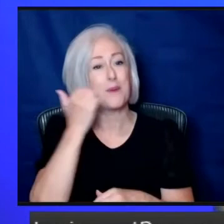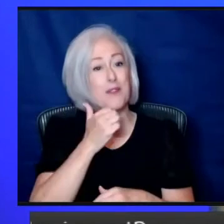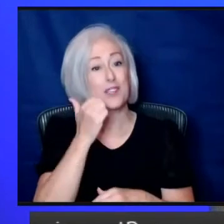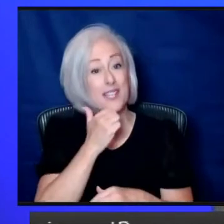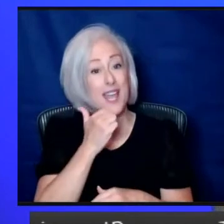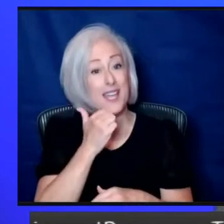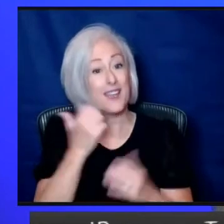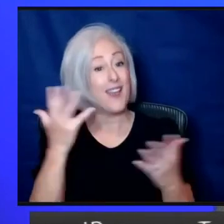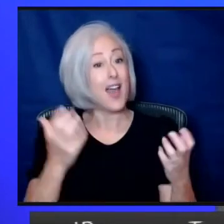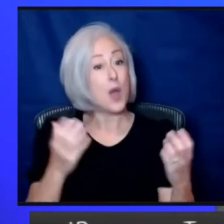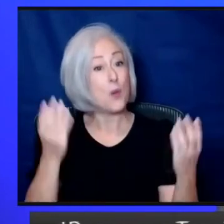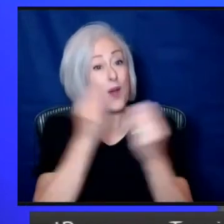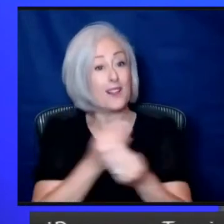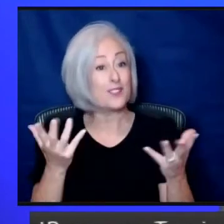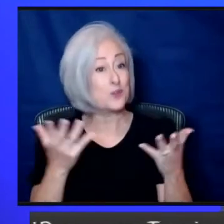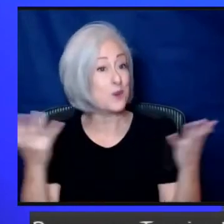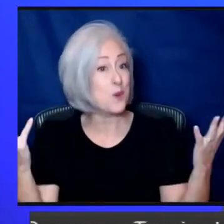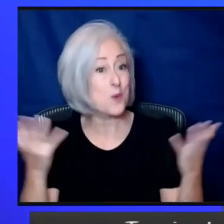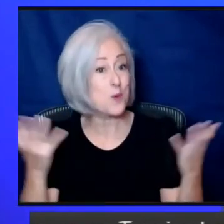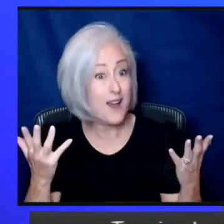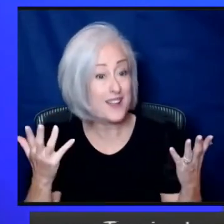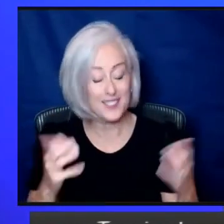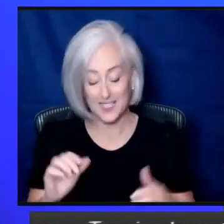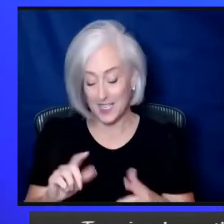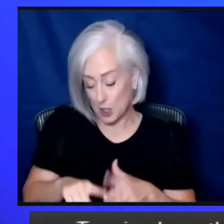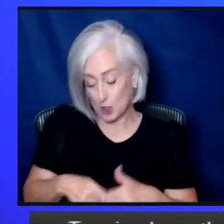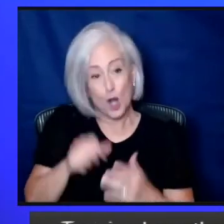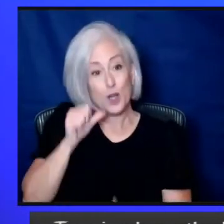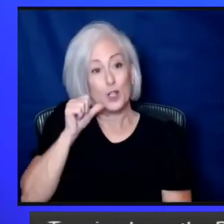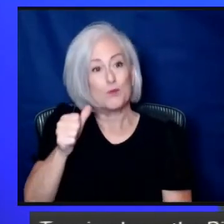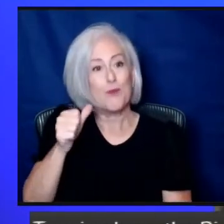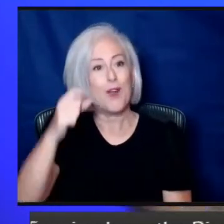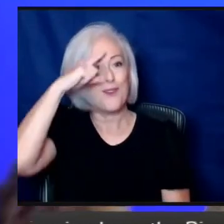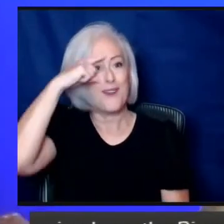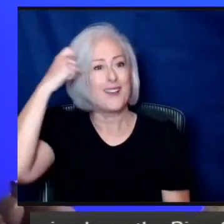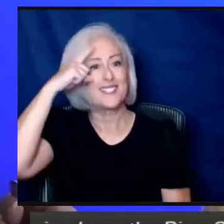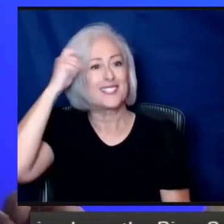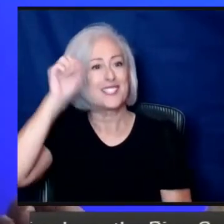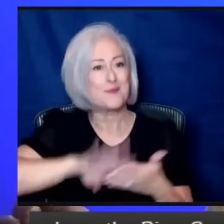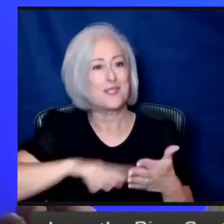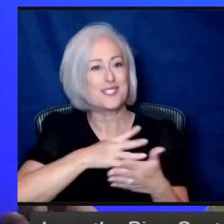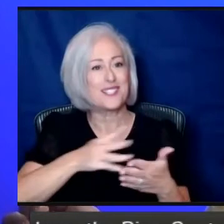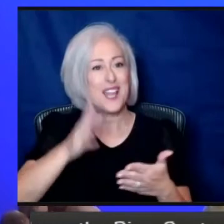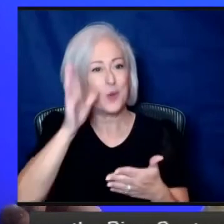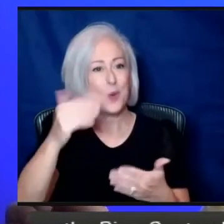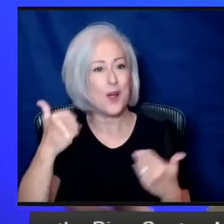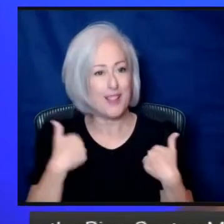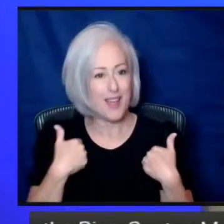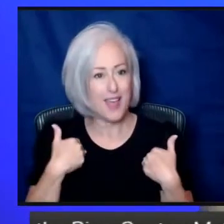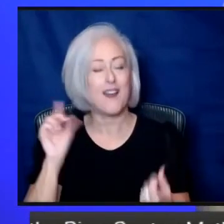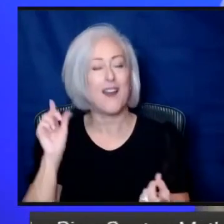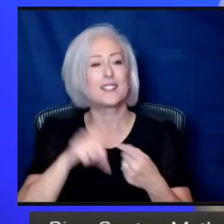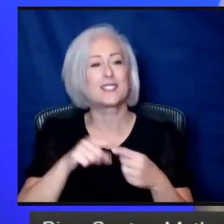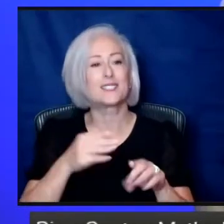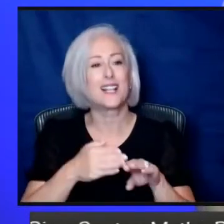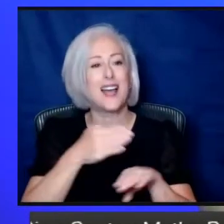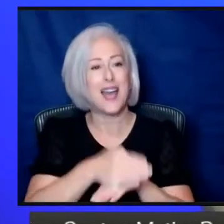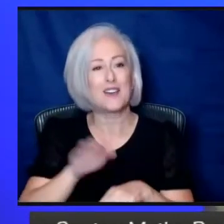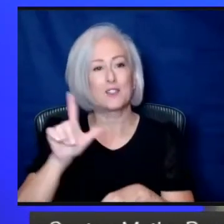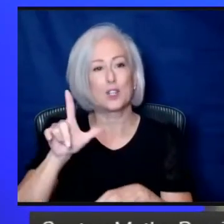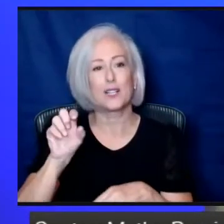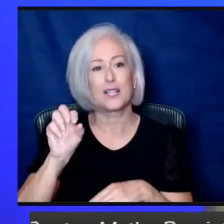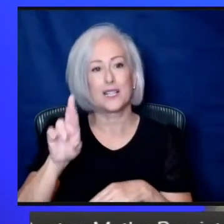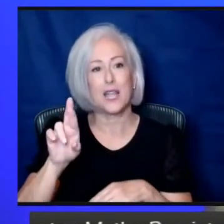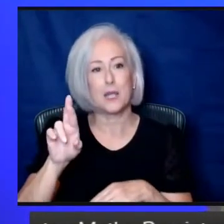you. We are starting tomorrow going to a summer schedule, and it will continue until after Labor Day. What that means is